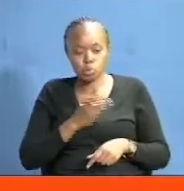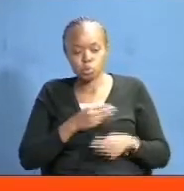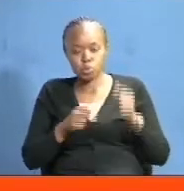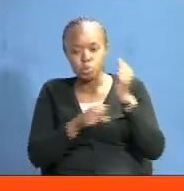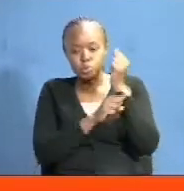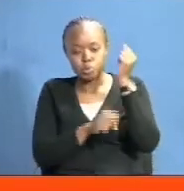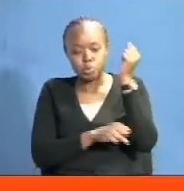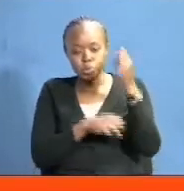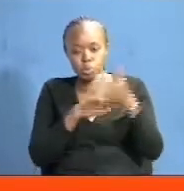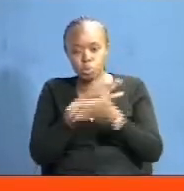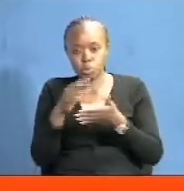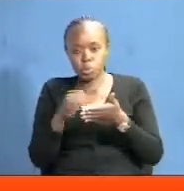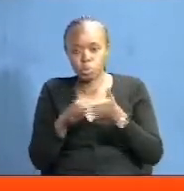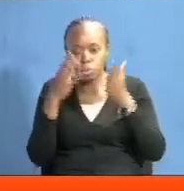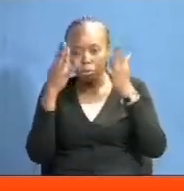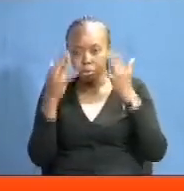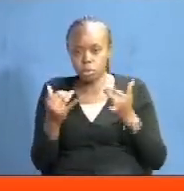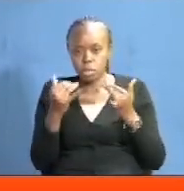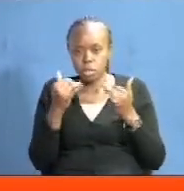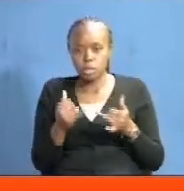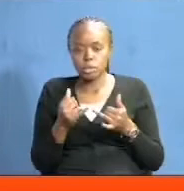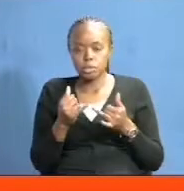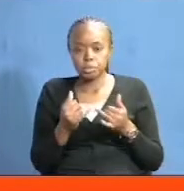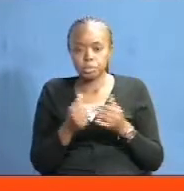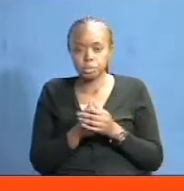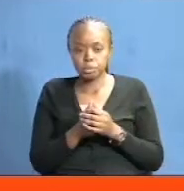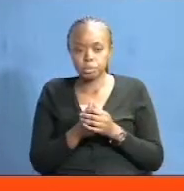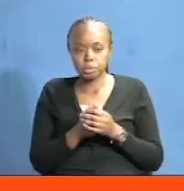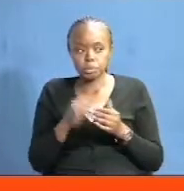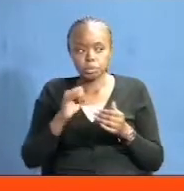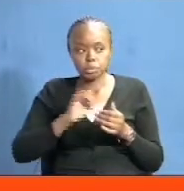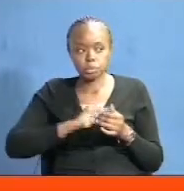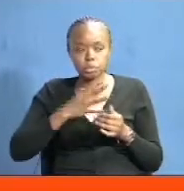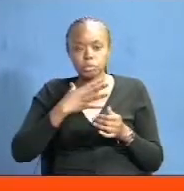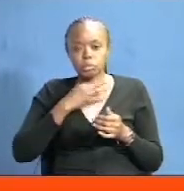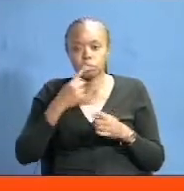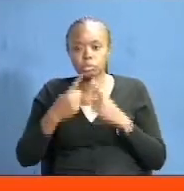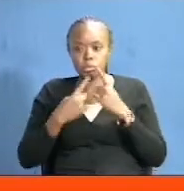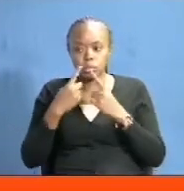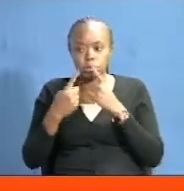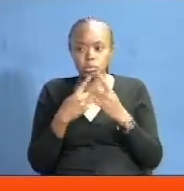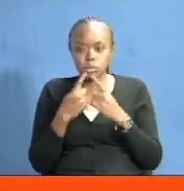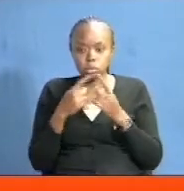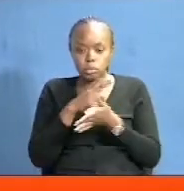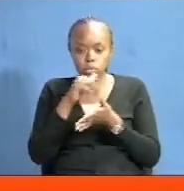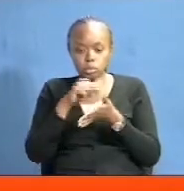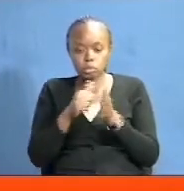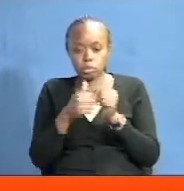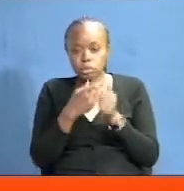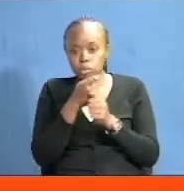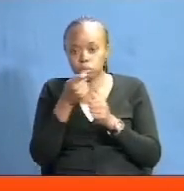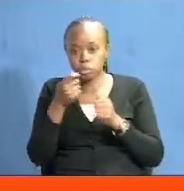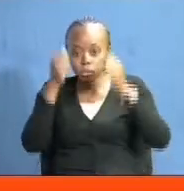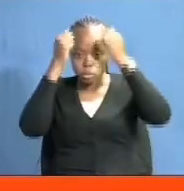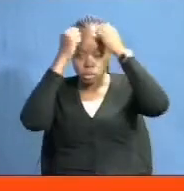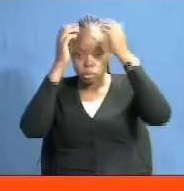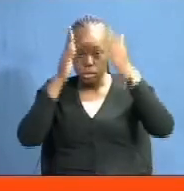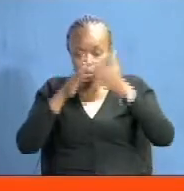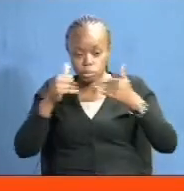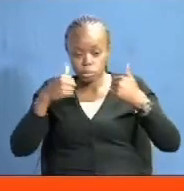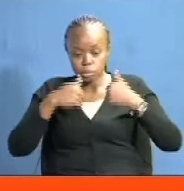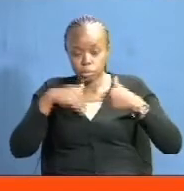Right. Yes. Now, I like that you've mentioned that the current crop of students that you have